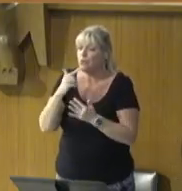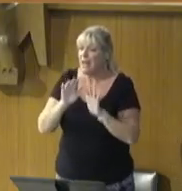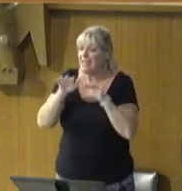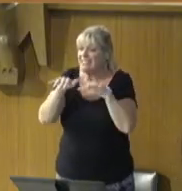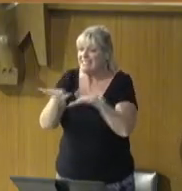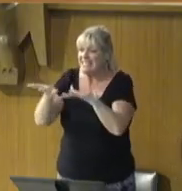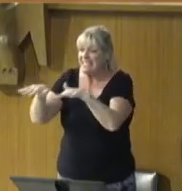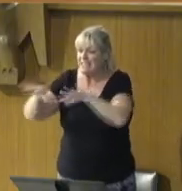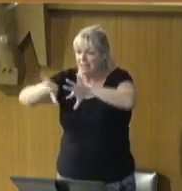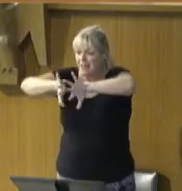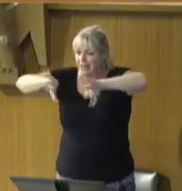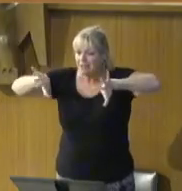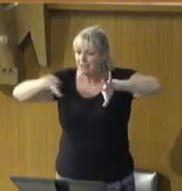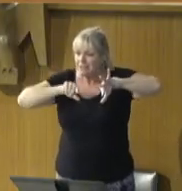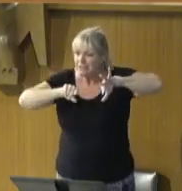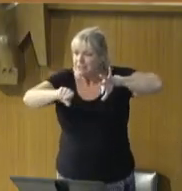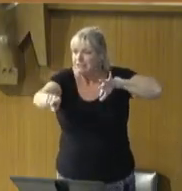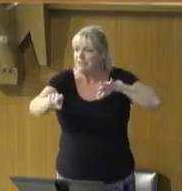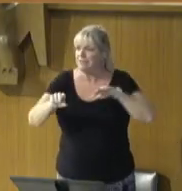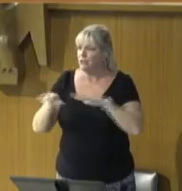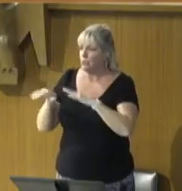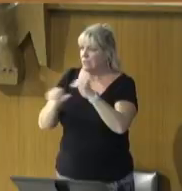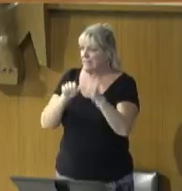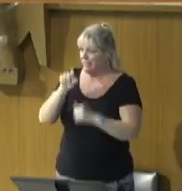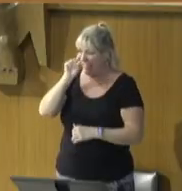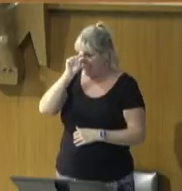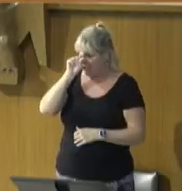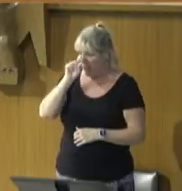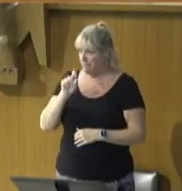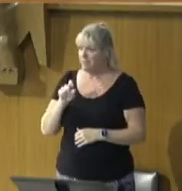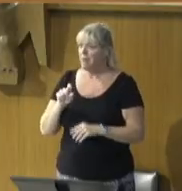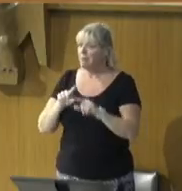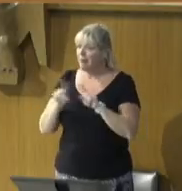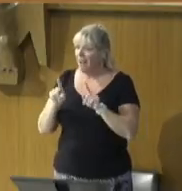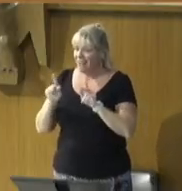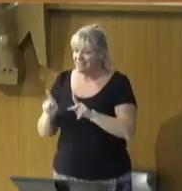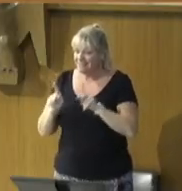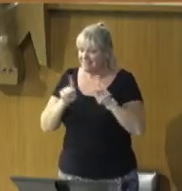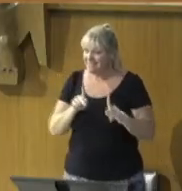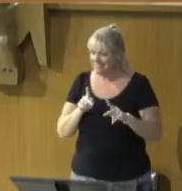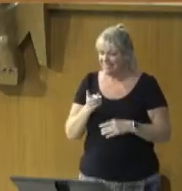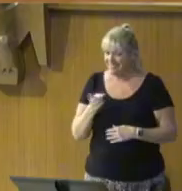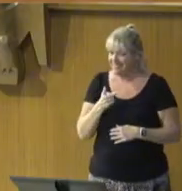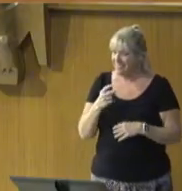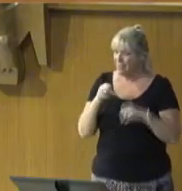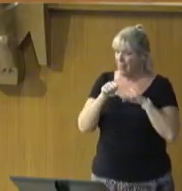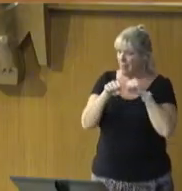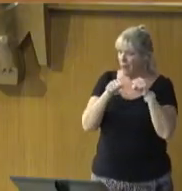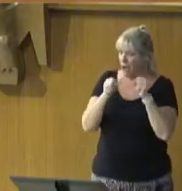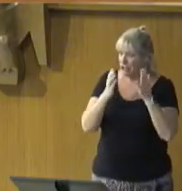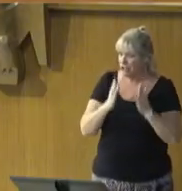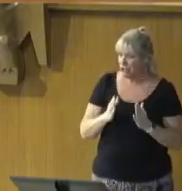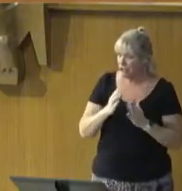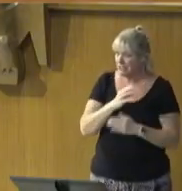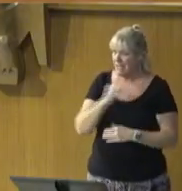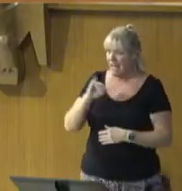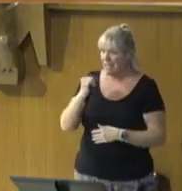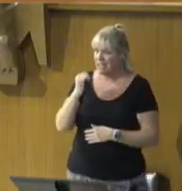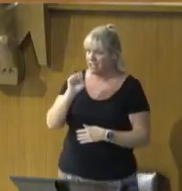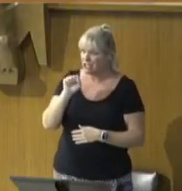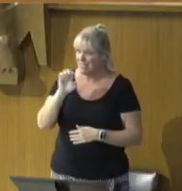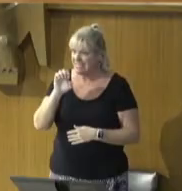from Egypt. But like Jack Johnson versus Jim Jeffries or Jesse Owens versus his Olympic counterparts,